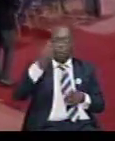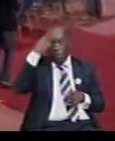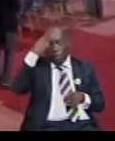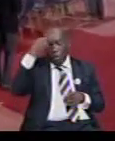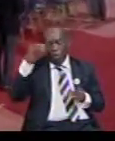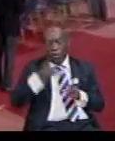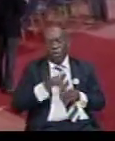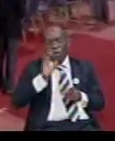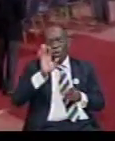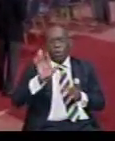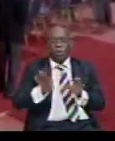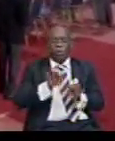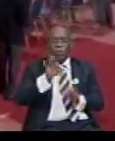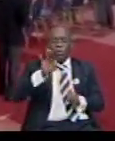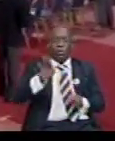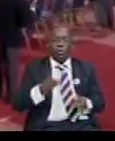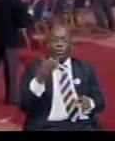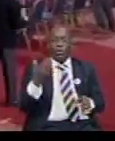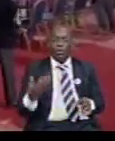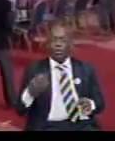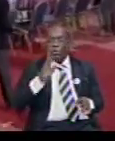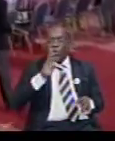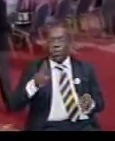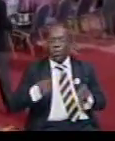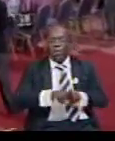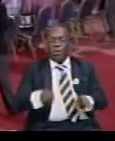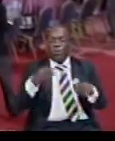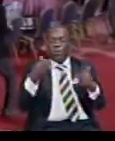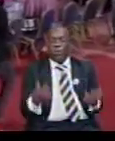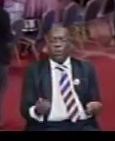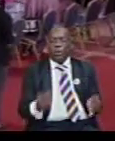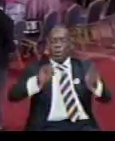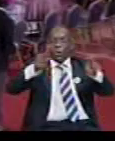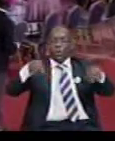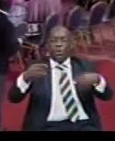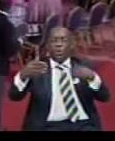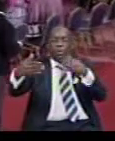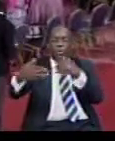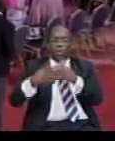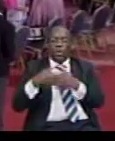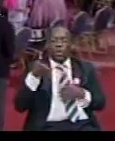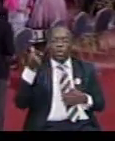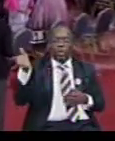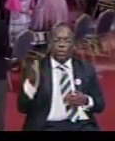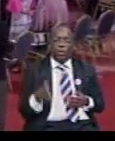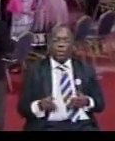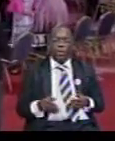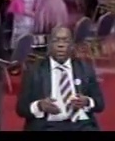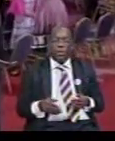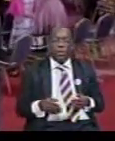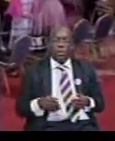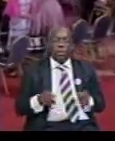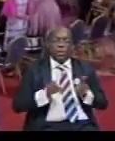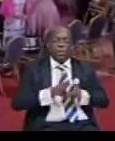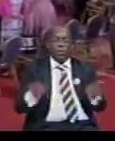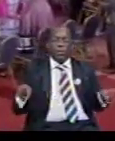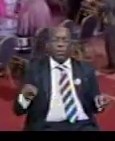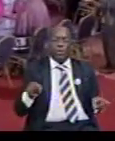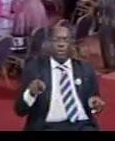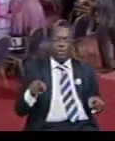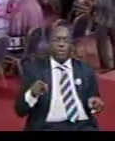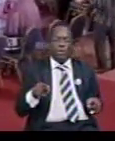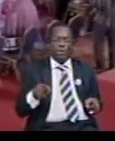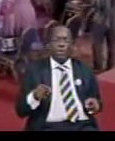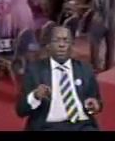spirit. Things are different now. Go back there. You're a different minister, a